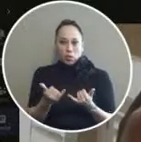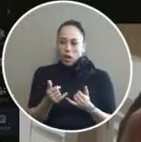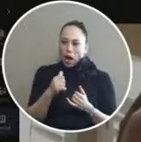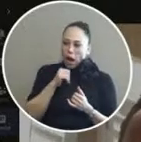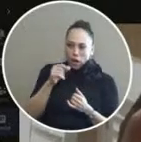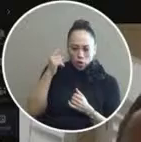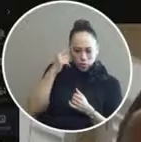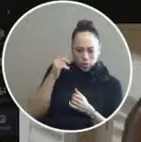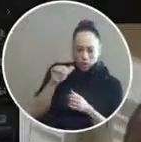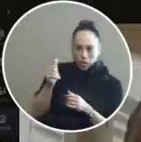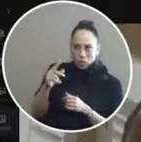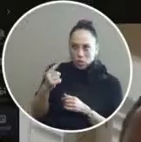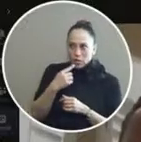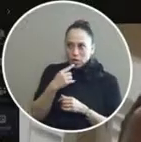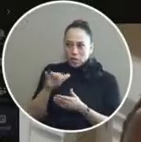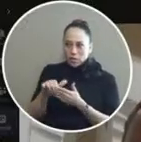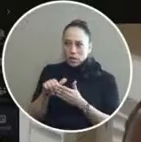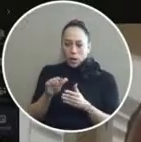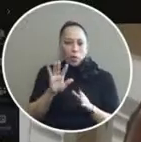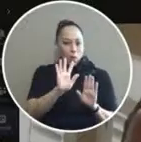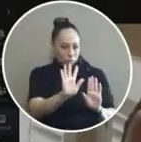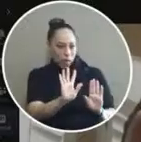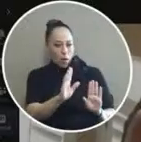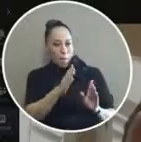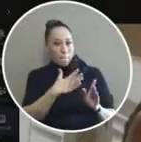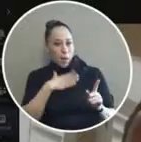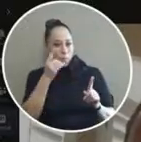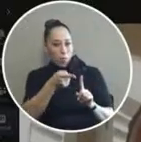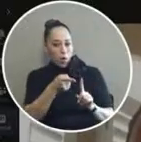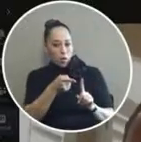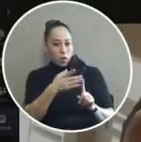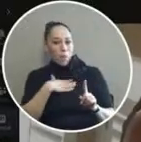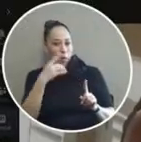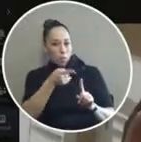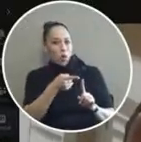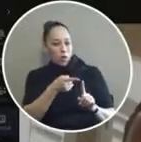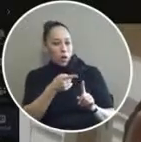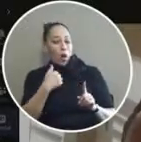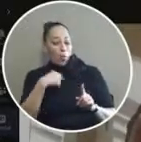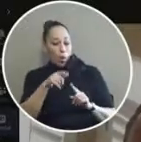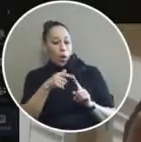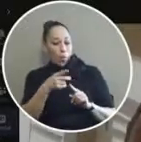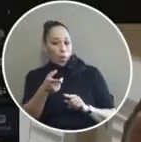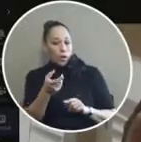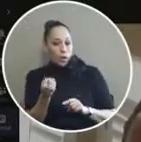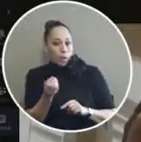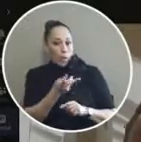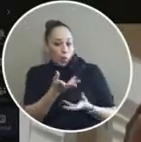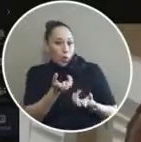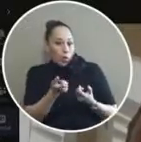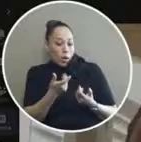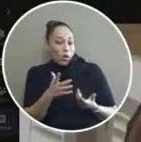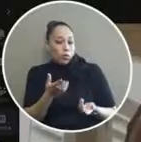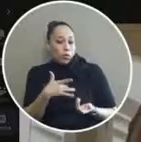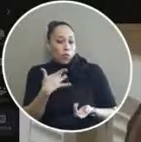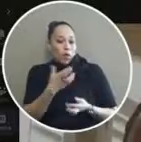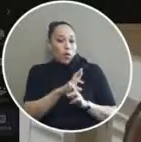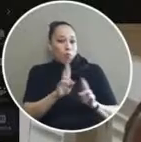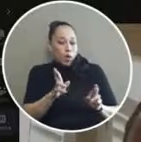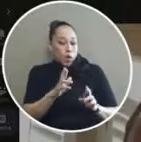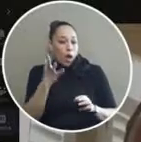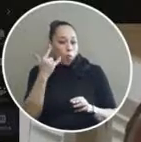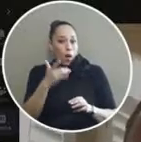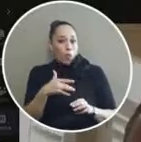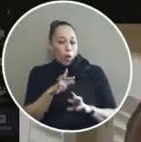anybody's suggesting otherwise. Let me finish my point. Let me finish my point. So that when we come back, we want to be ready. And the reason why we were